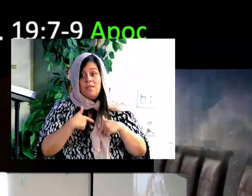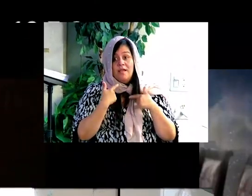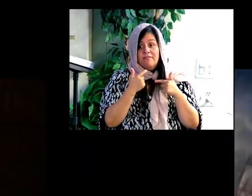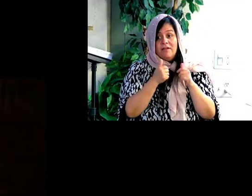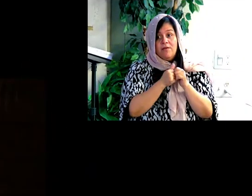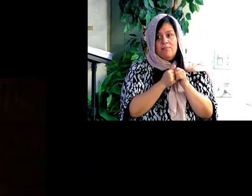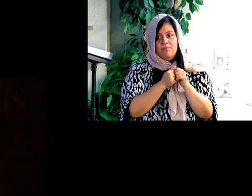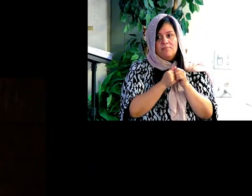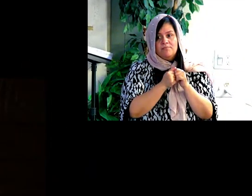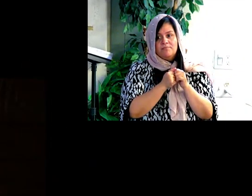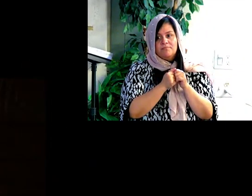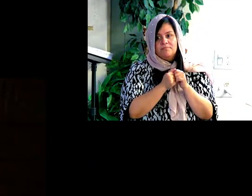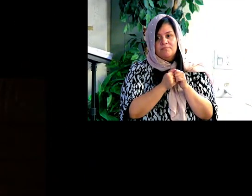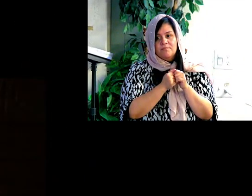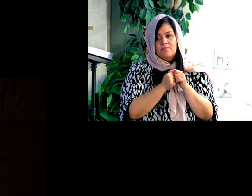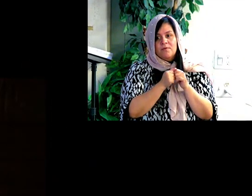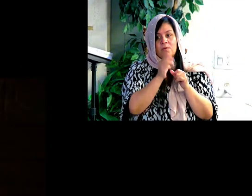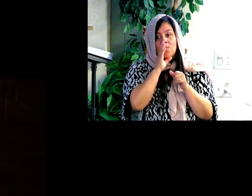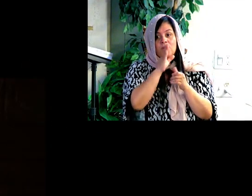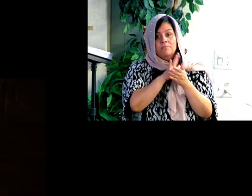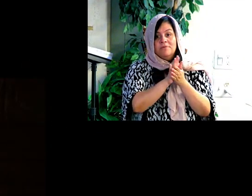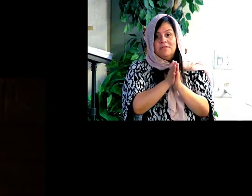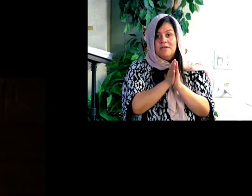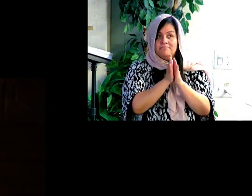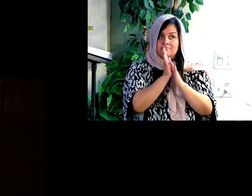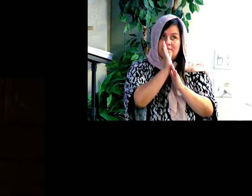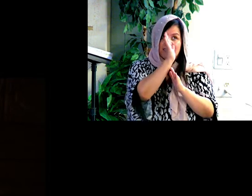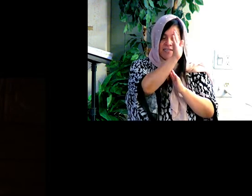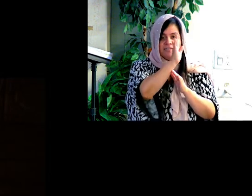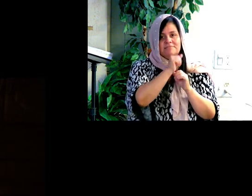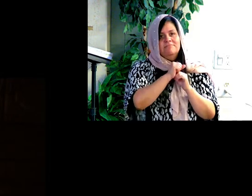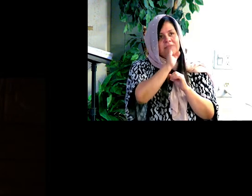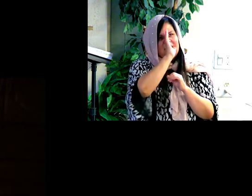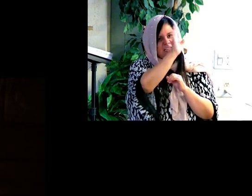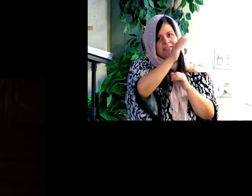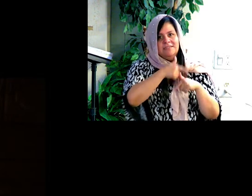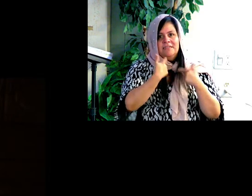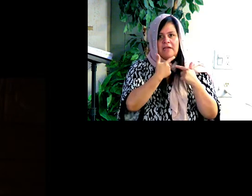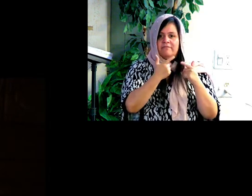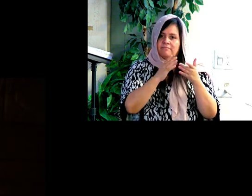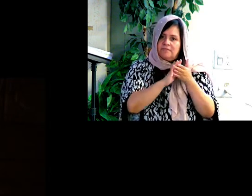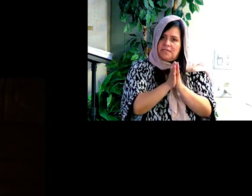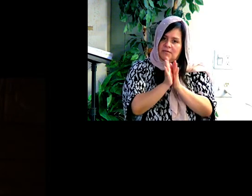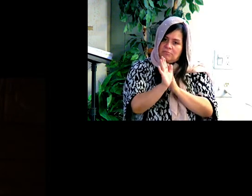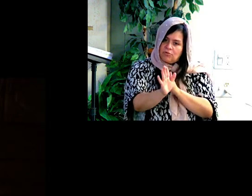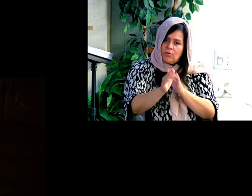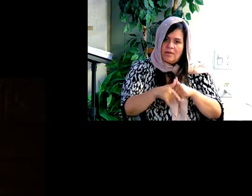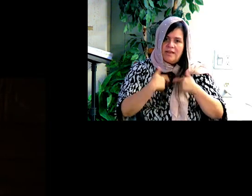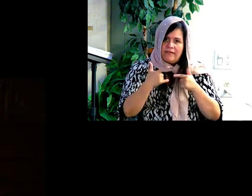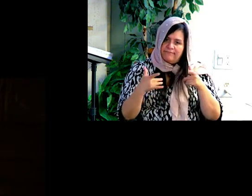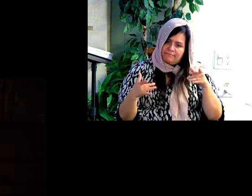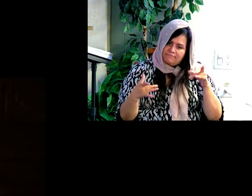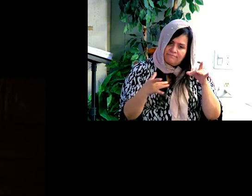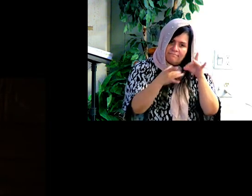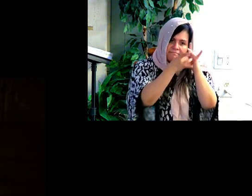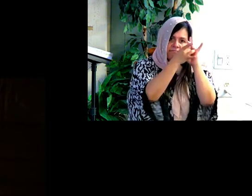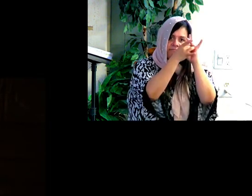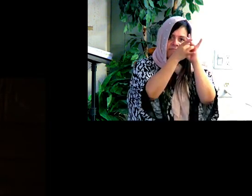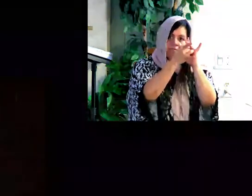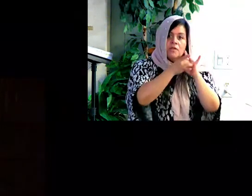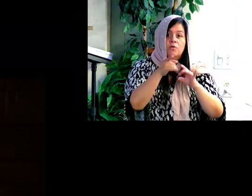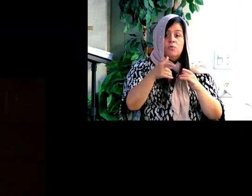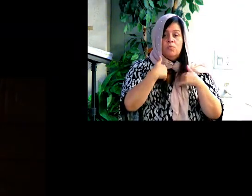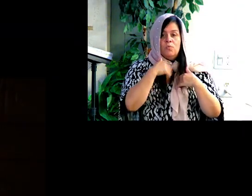and that his life would be yours and that his life would be yours and you would have eternal life and an eternal home.